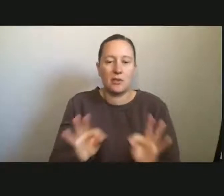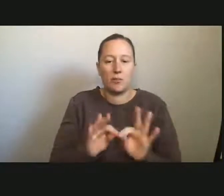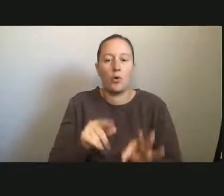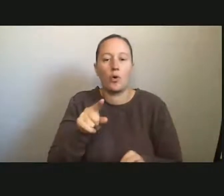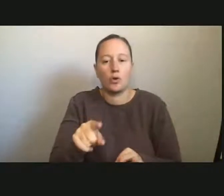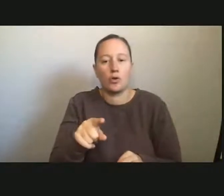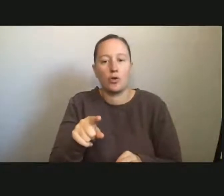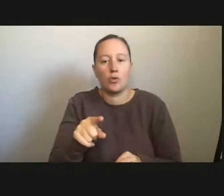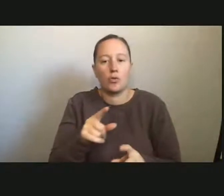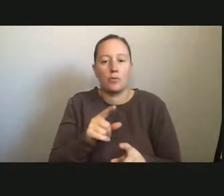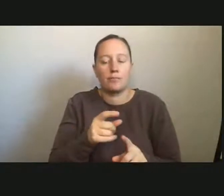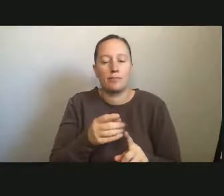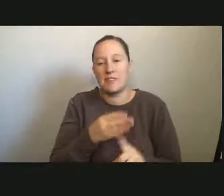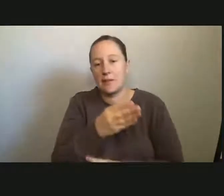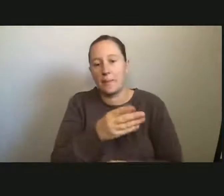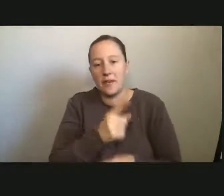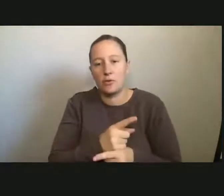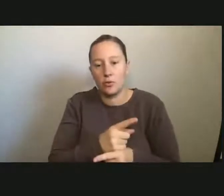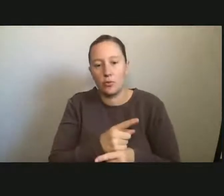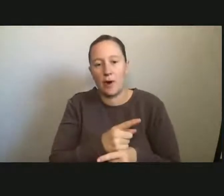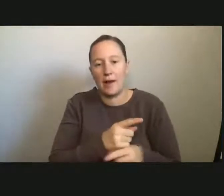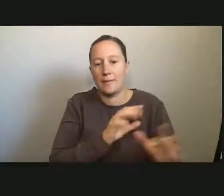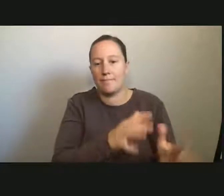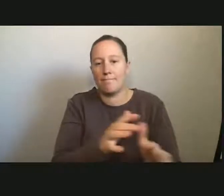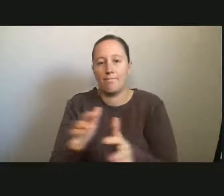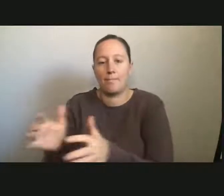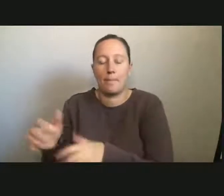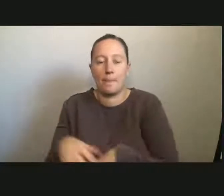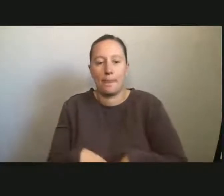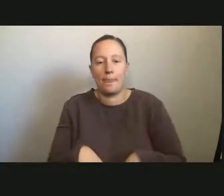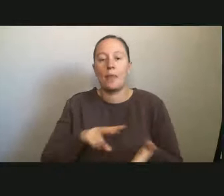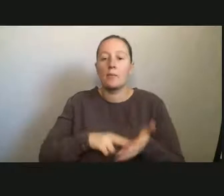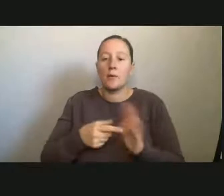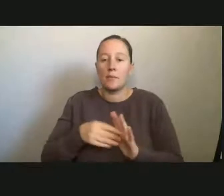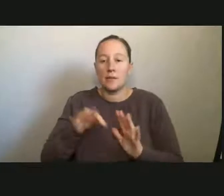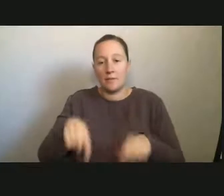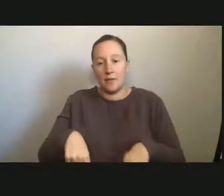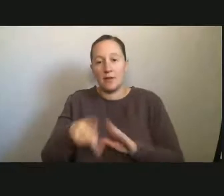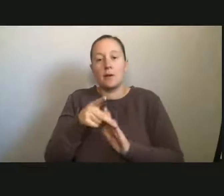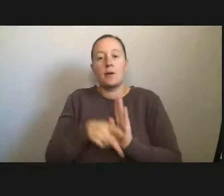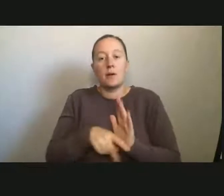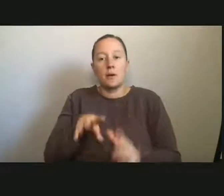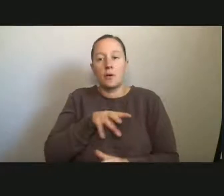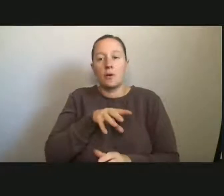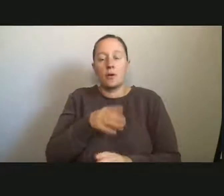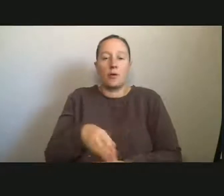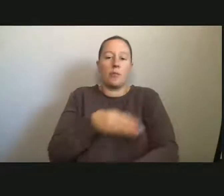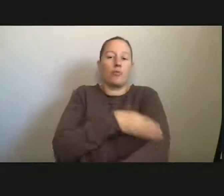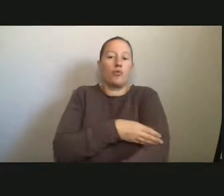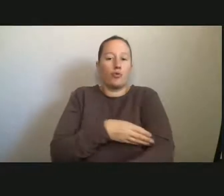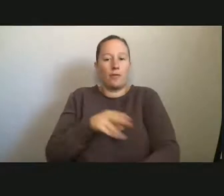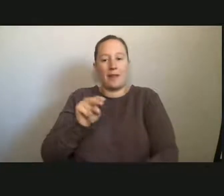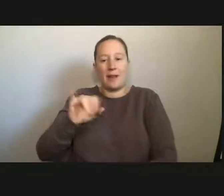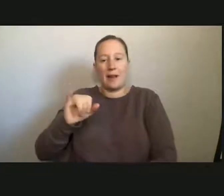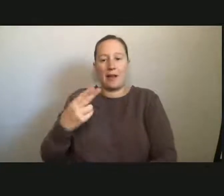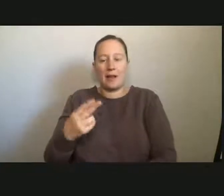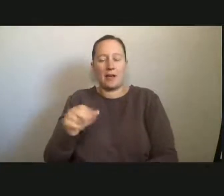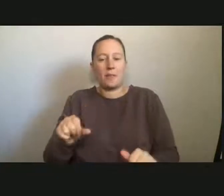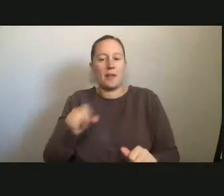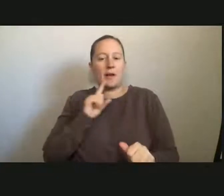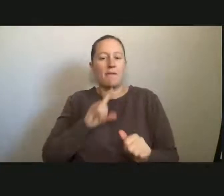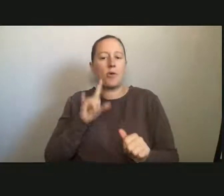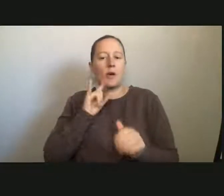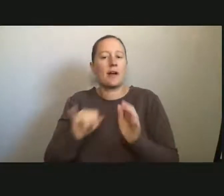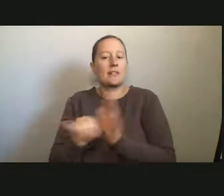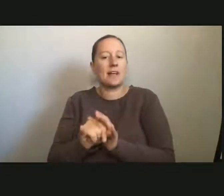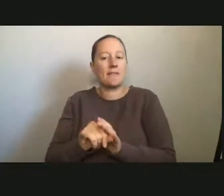this correct. And the purpose of this policy is to improve NIH's ability to identify clinical